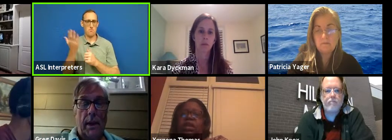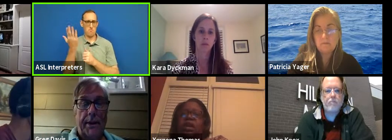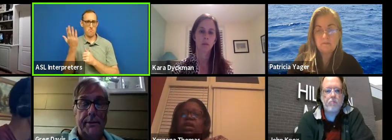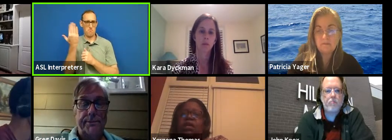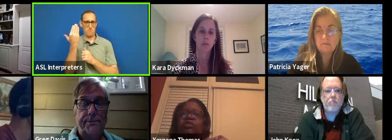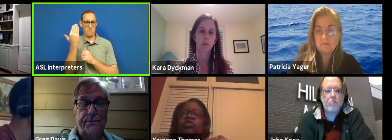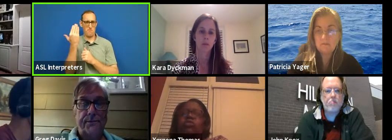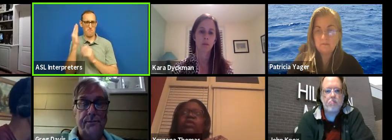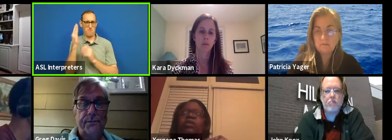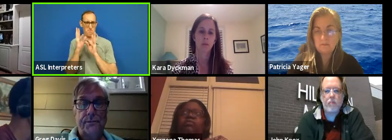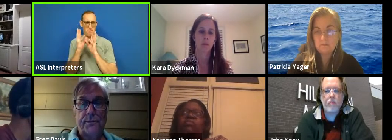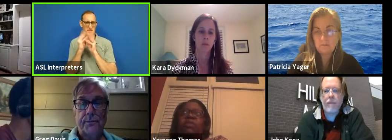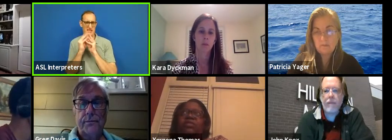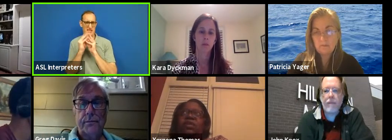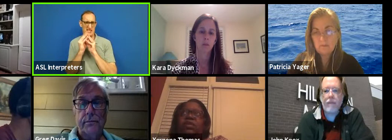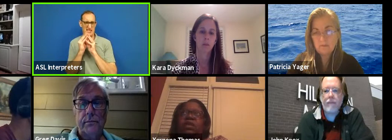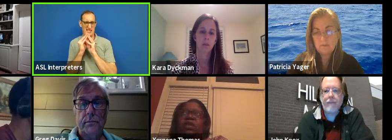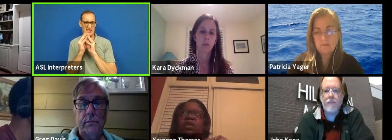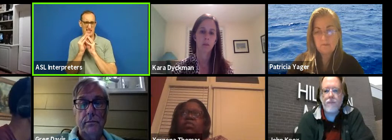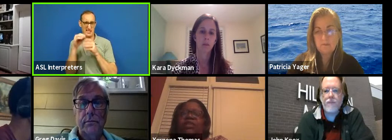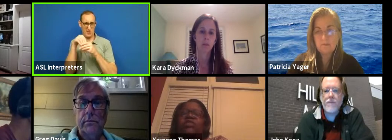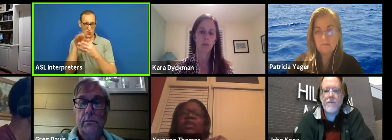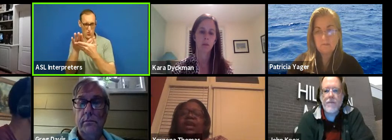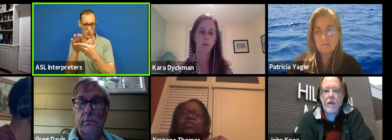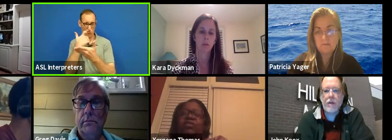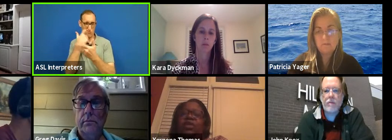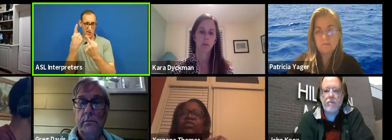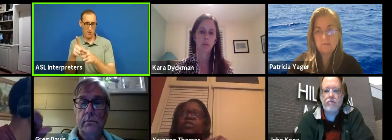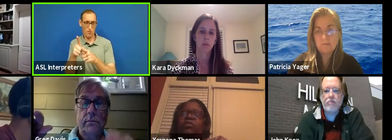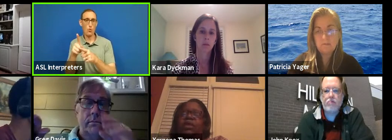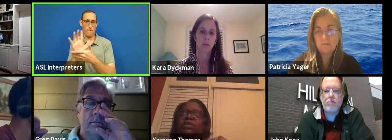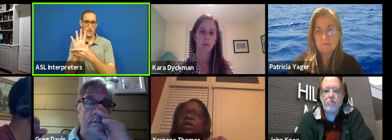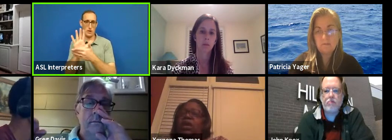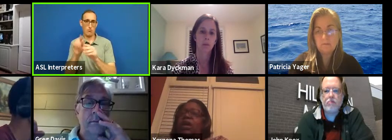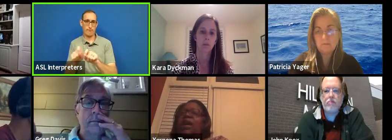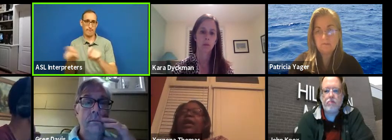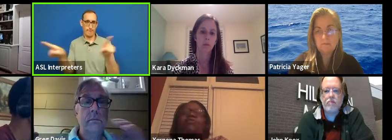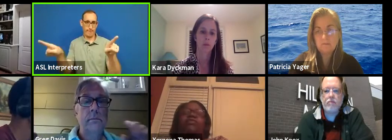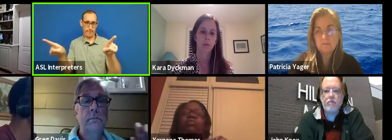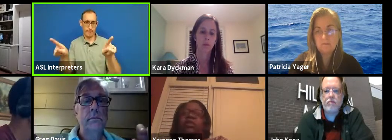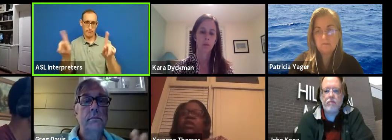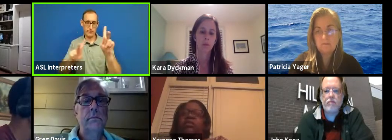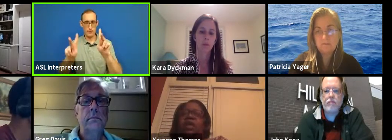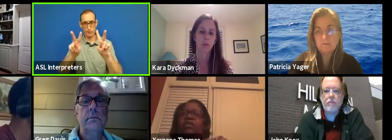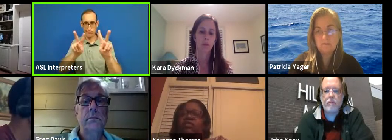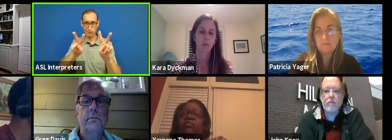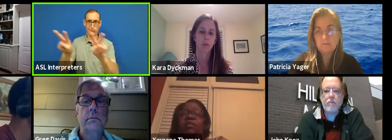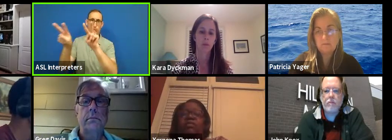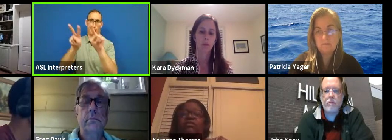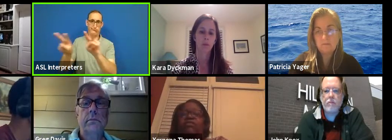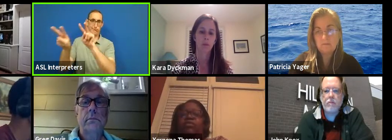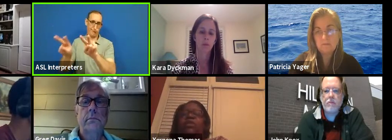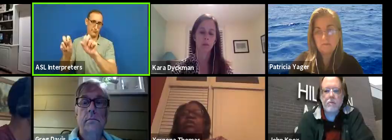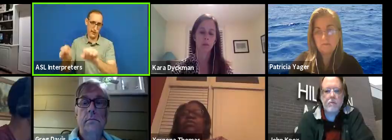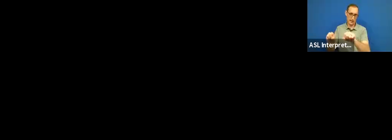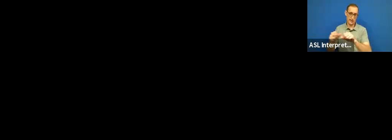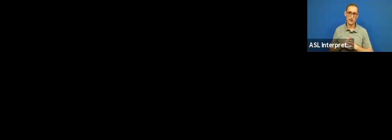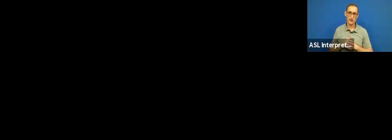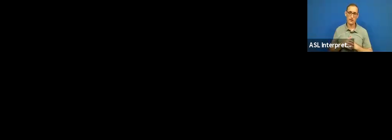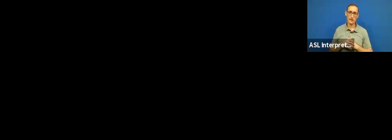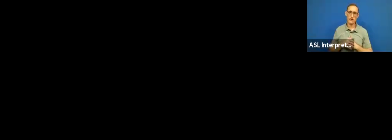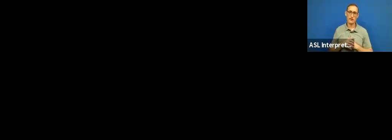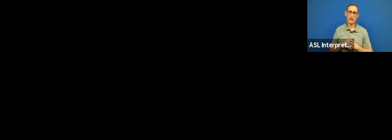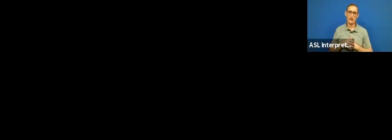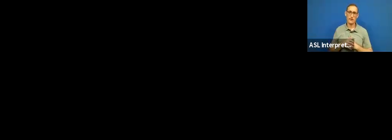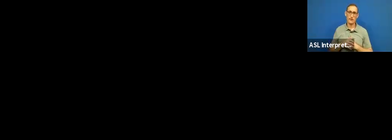attend, short of missing the question answer session, which I have to believe out of about the 300